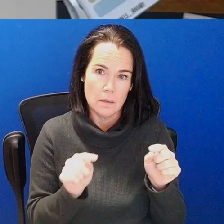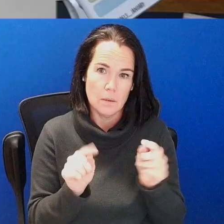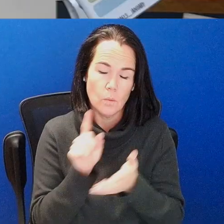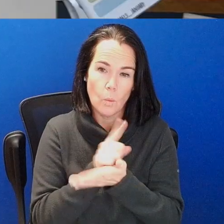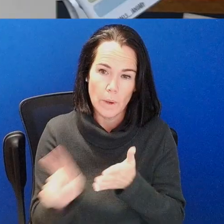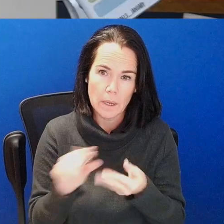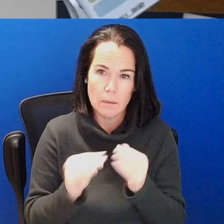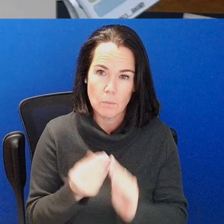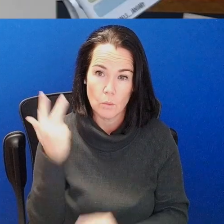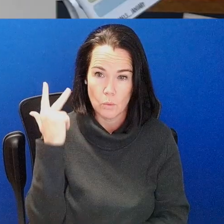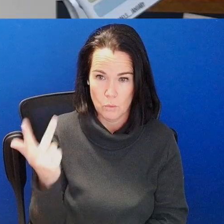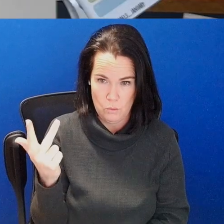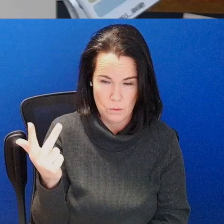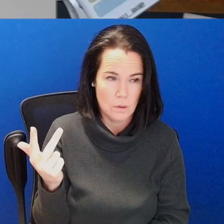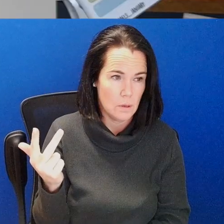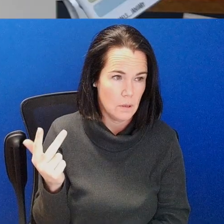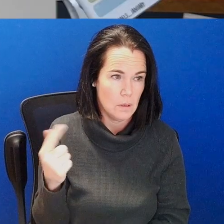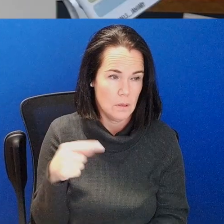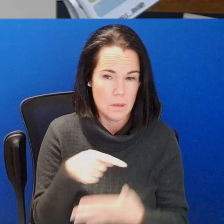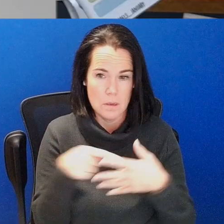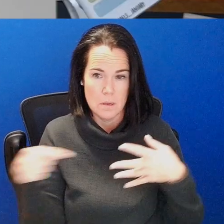Here, week 3.